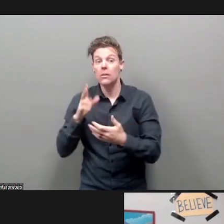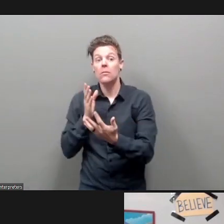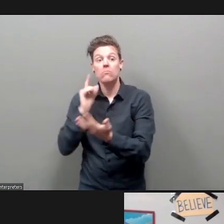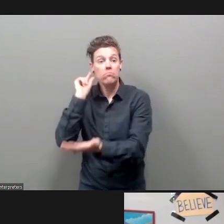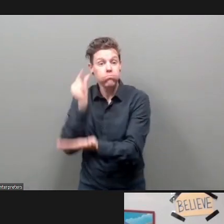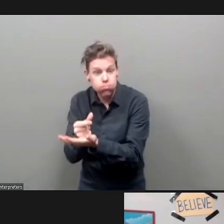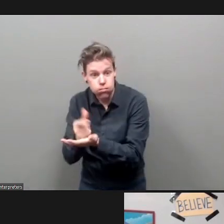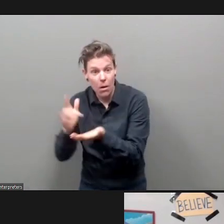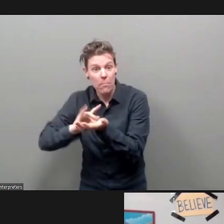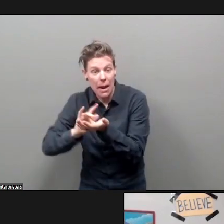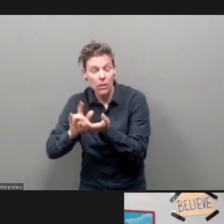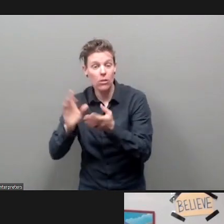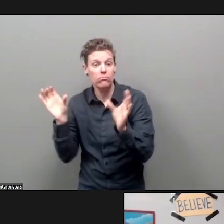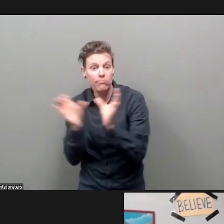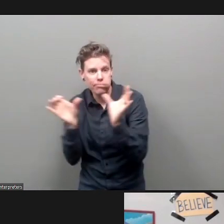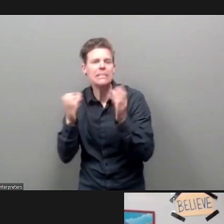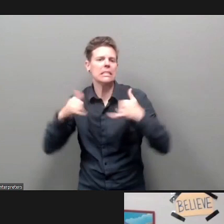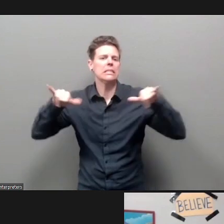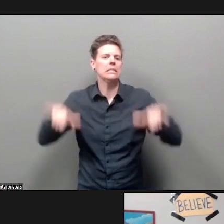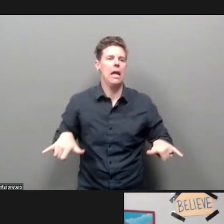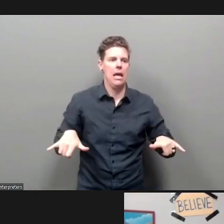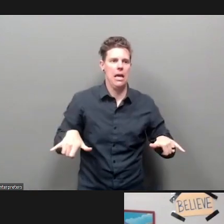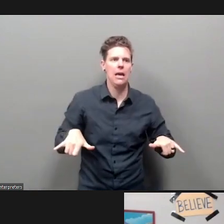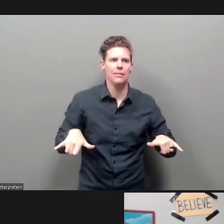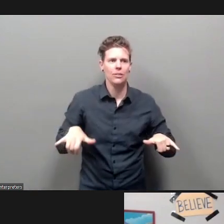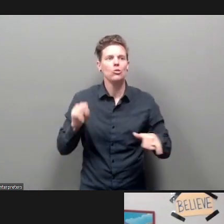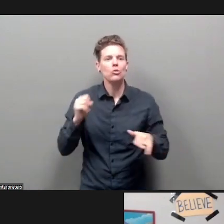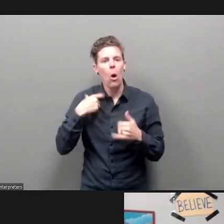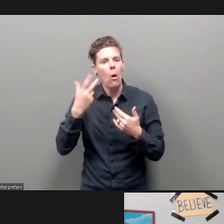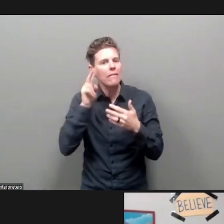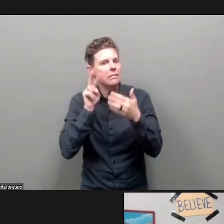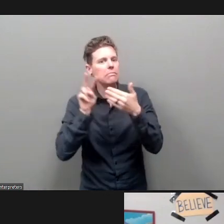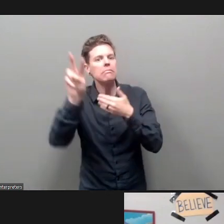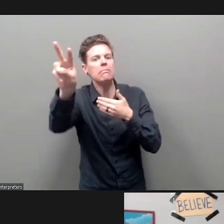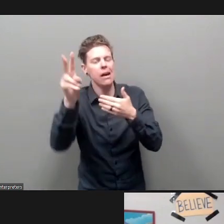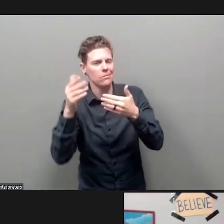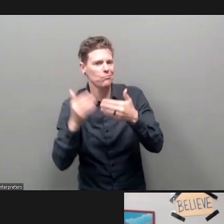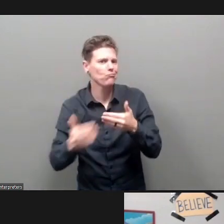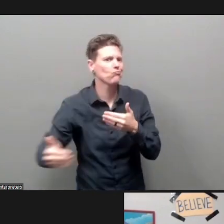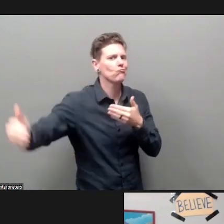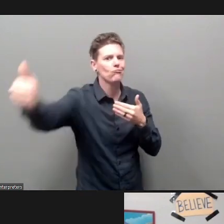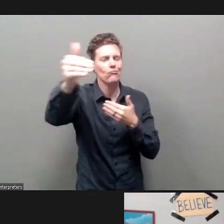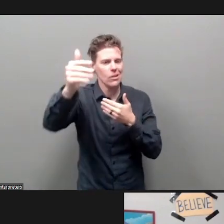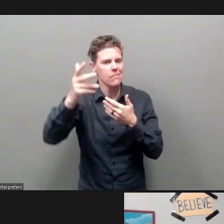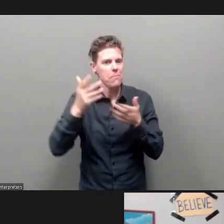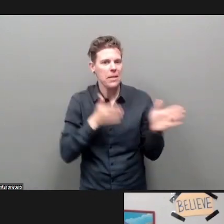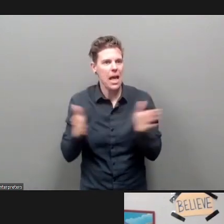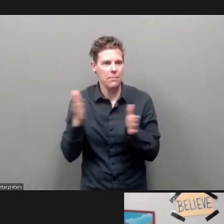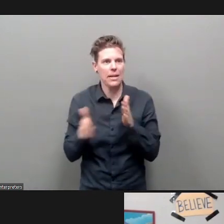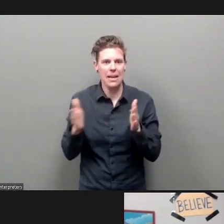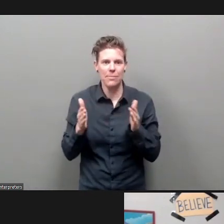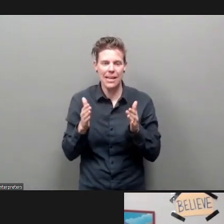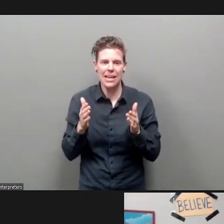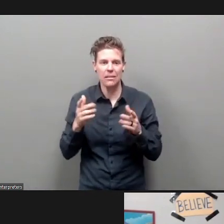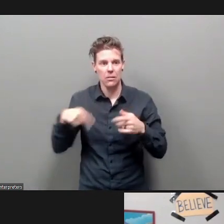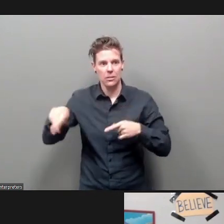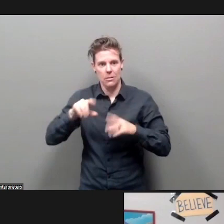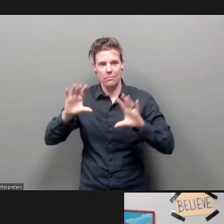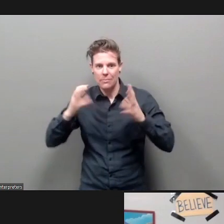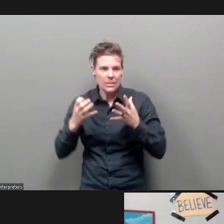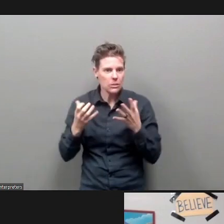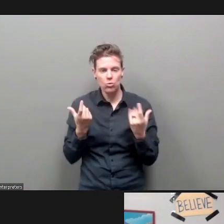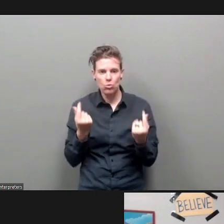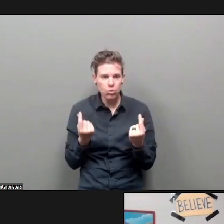for long-term planning. And I think a lot of people have been on that. Actually, since before the pandemic, the primary